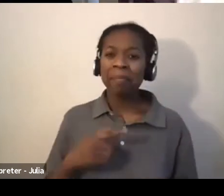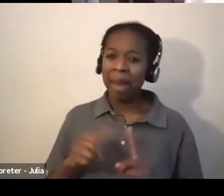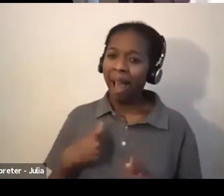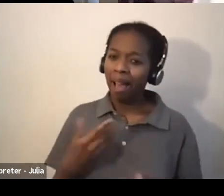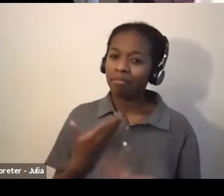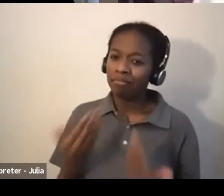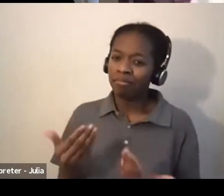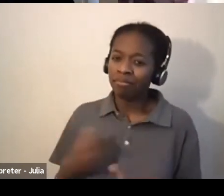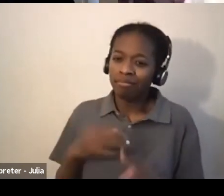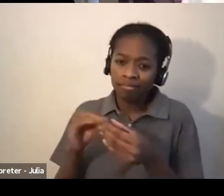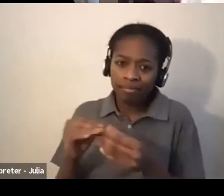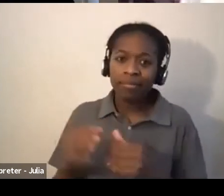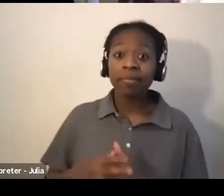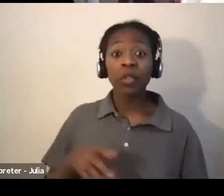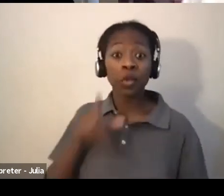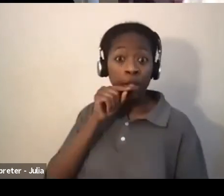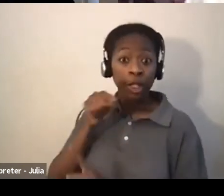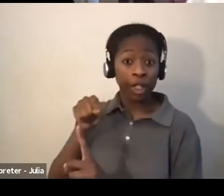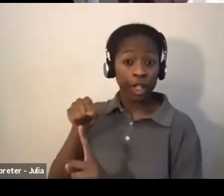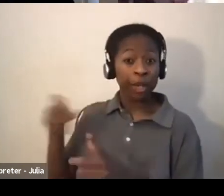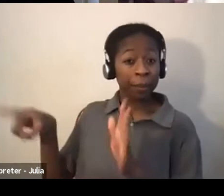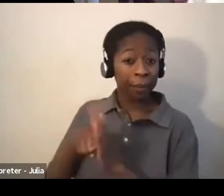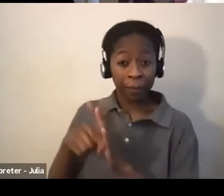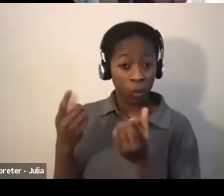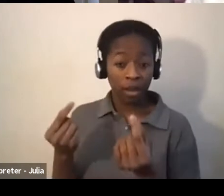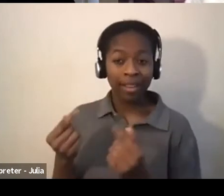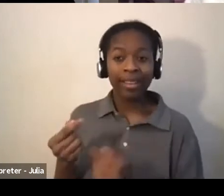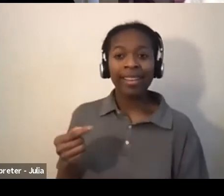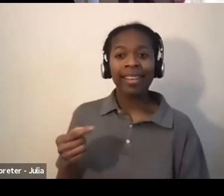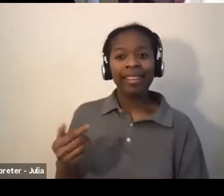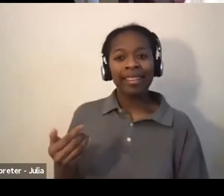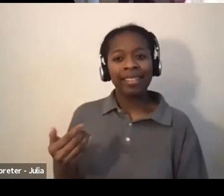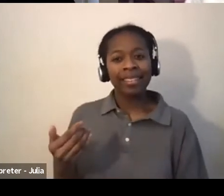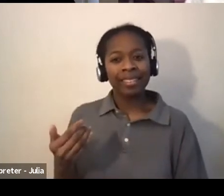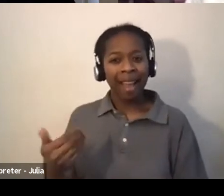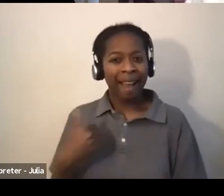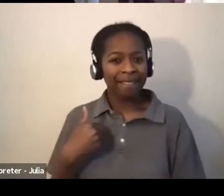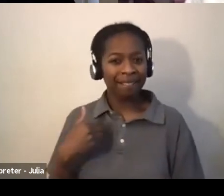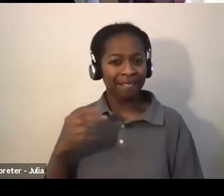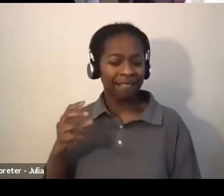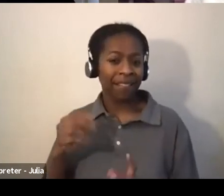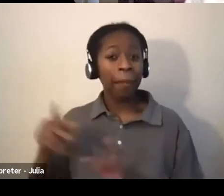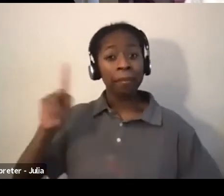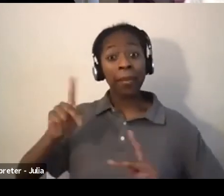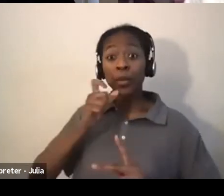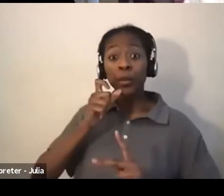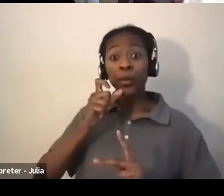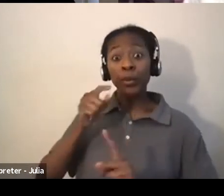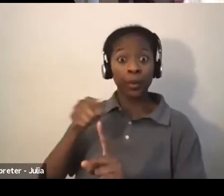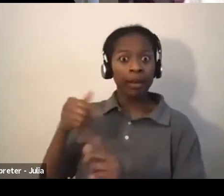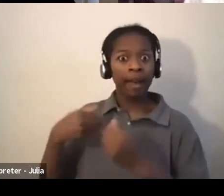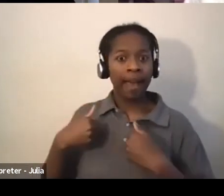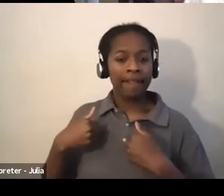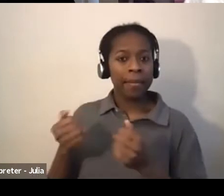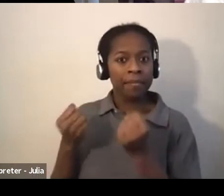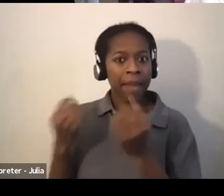mean, right now I'll say, like, Twitter, my biggest problem is that you have, like, this nowadays, these influencers or these people that have this